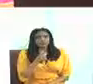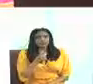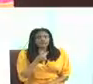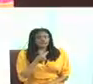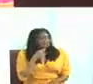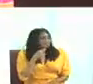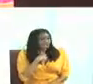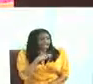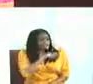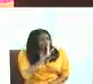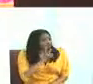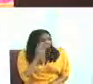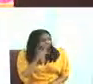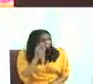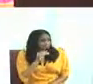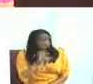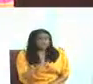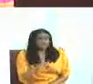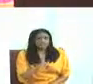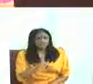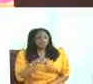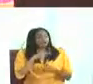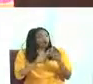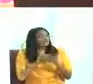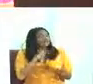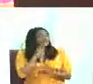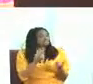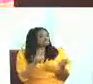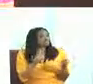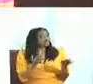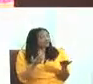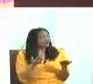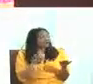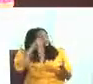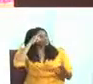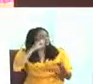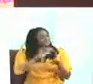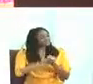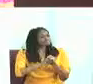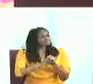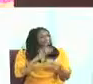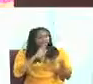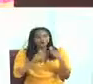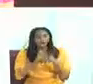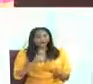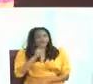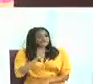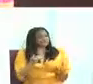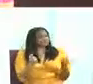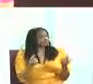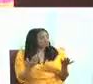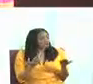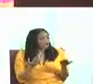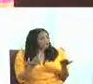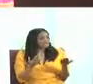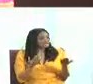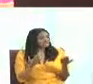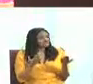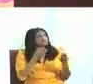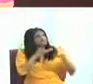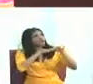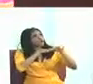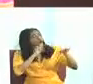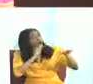I didn't have to go through an interview. All I had to do was believe. All I had to do was call upon